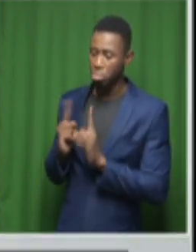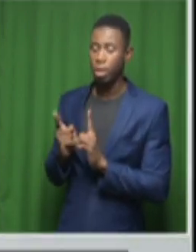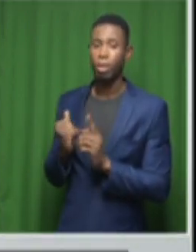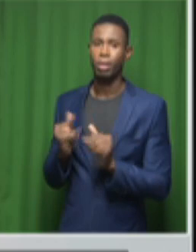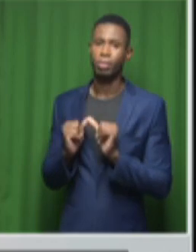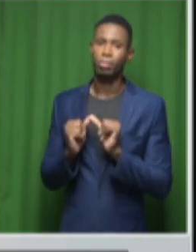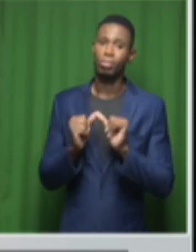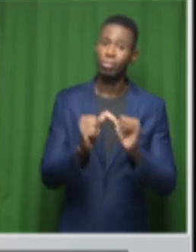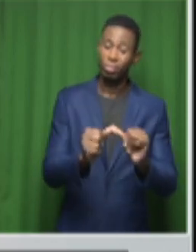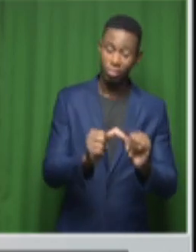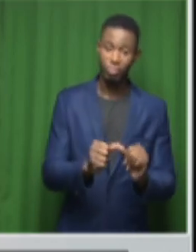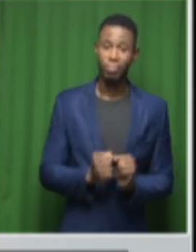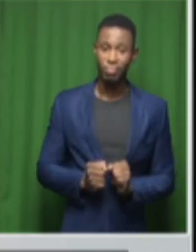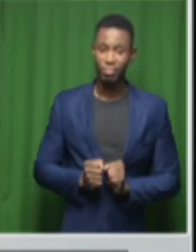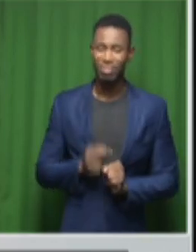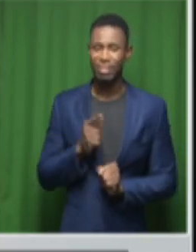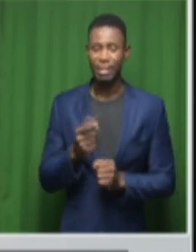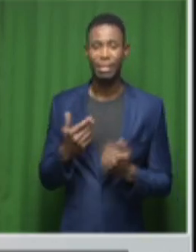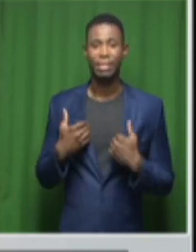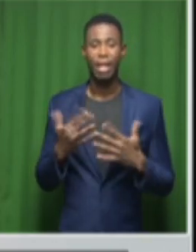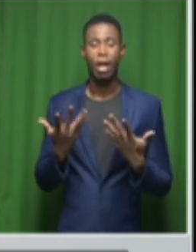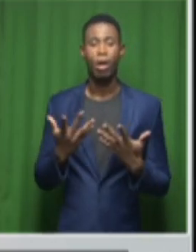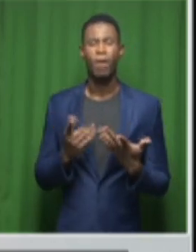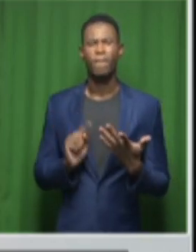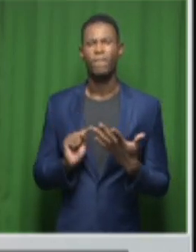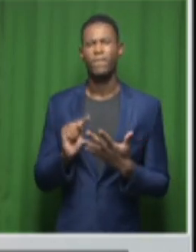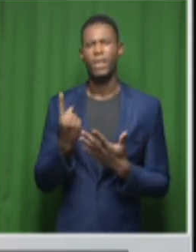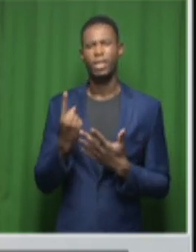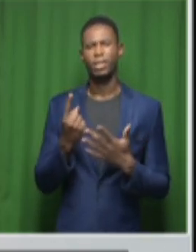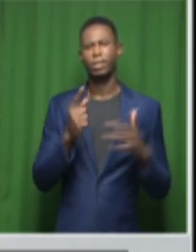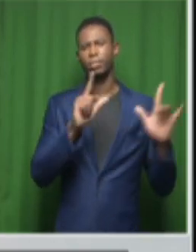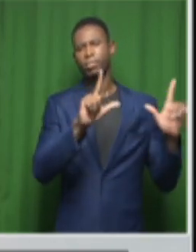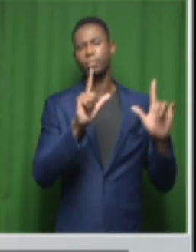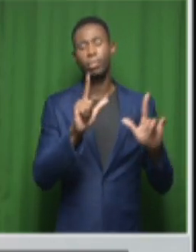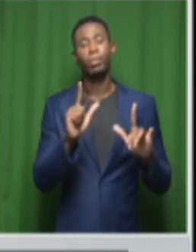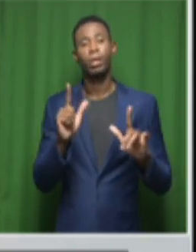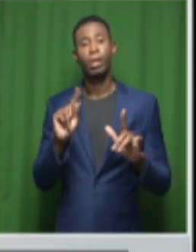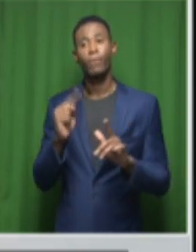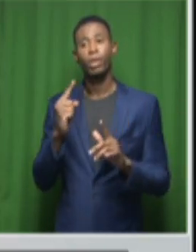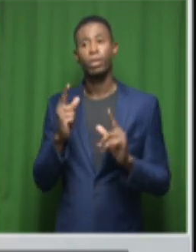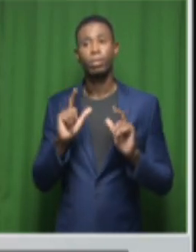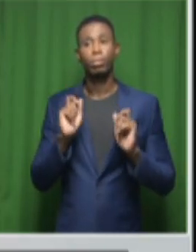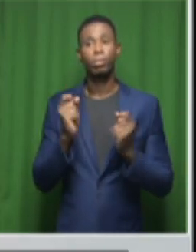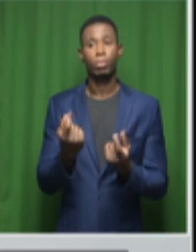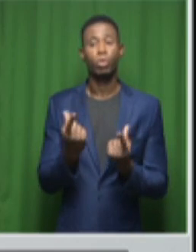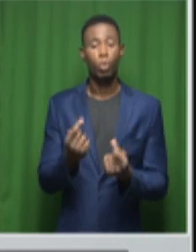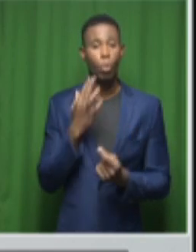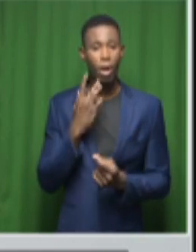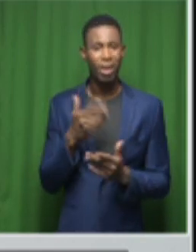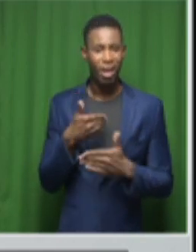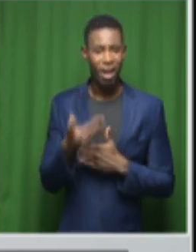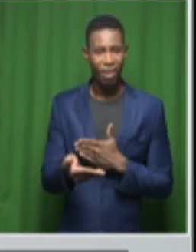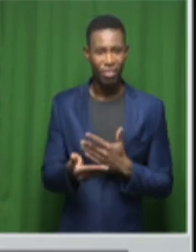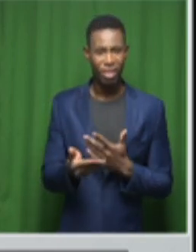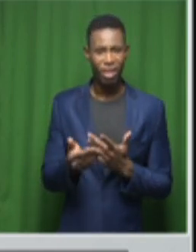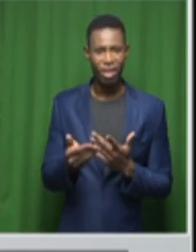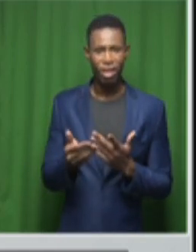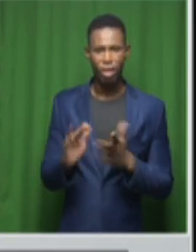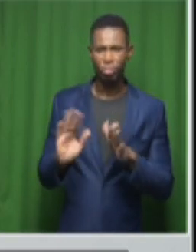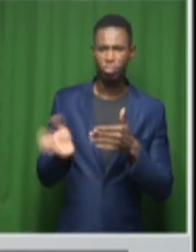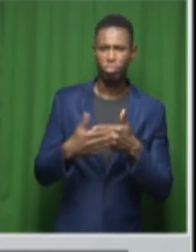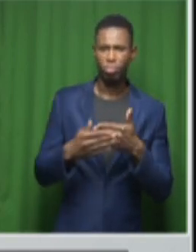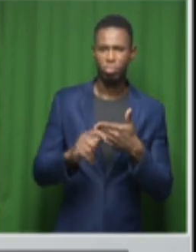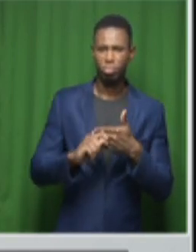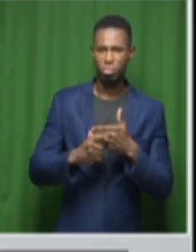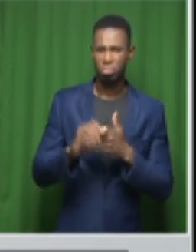actually started with the earliest exhibitions we did after the lockdown, notably the one titled Between Meaning